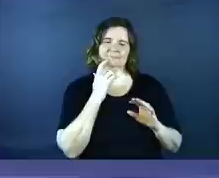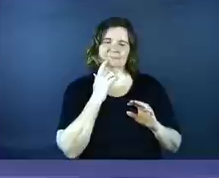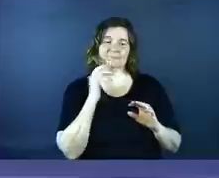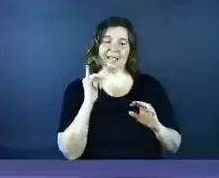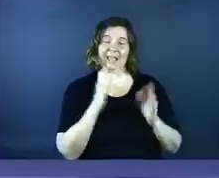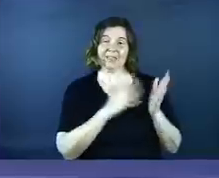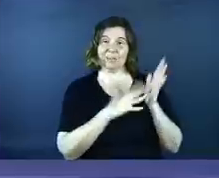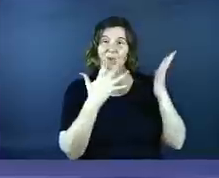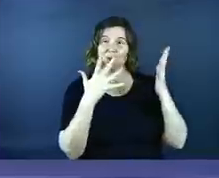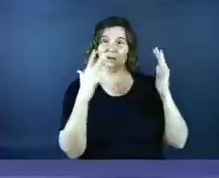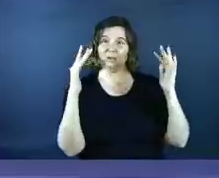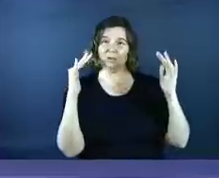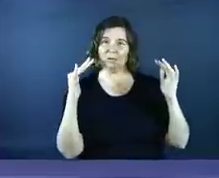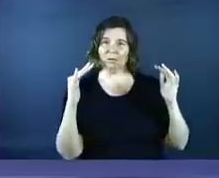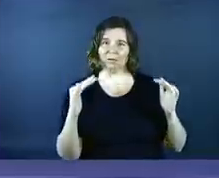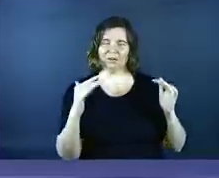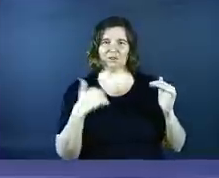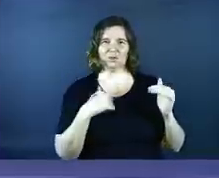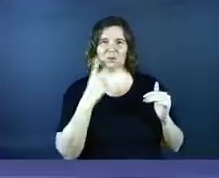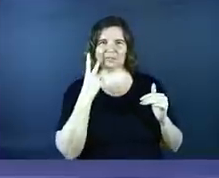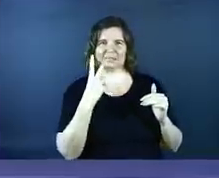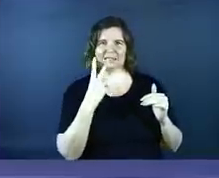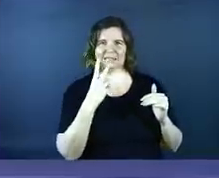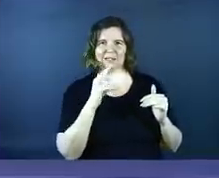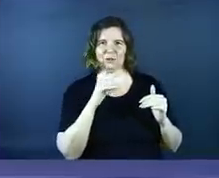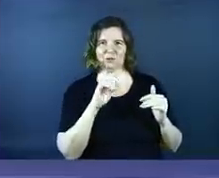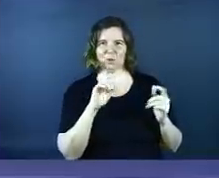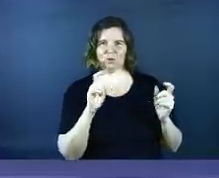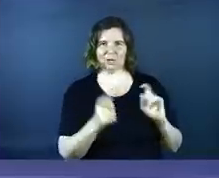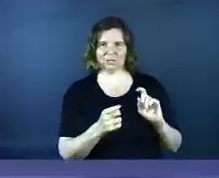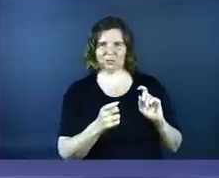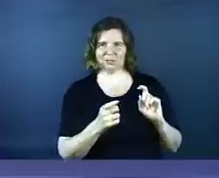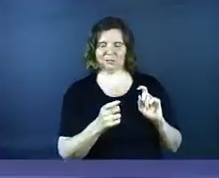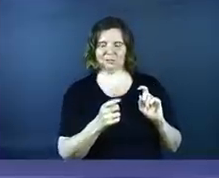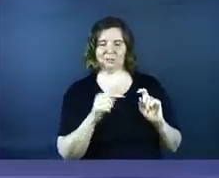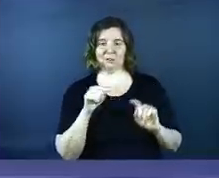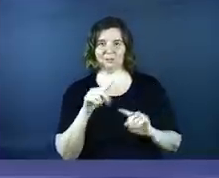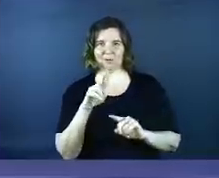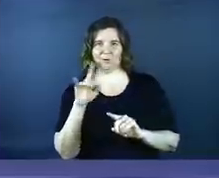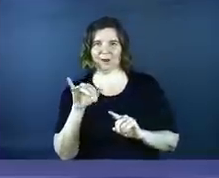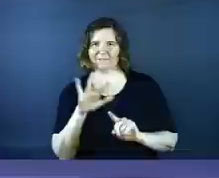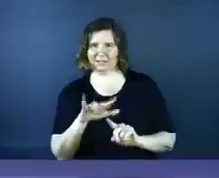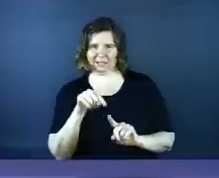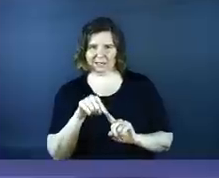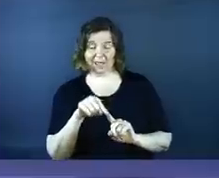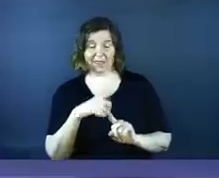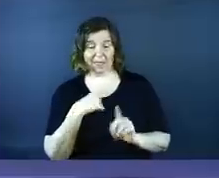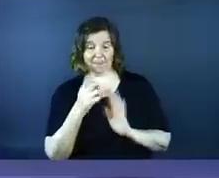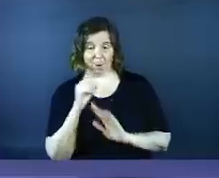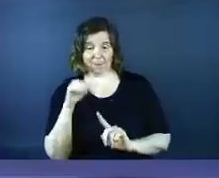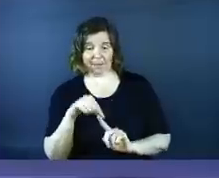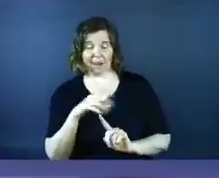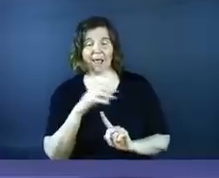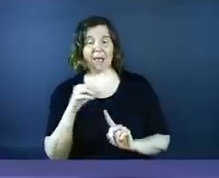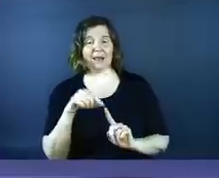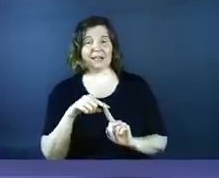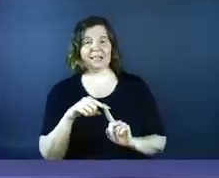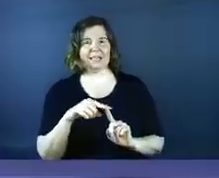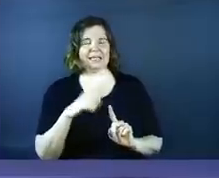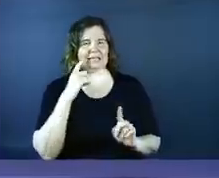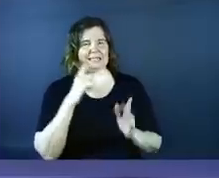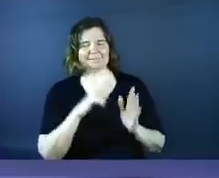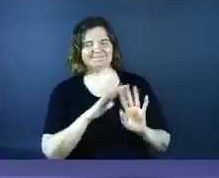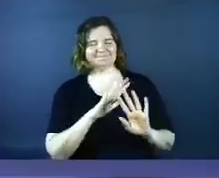as the applause starts to die down, you can just see this tone change from Ravi Zacharias in that moment, and he can